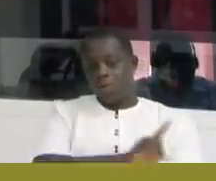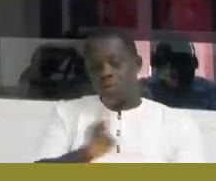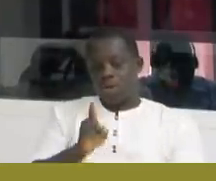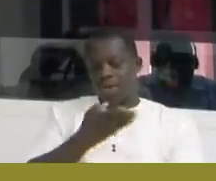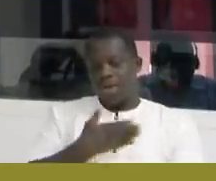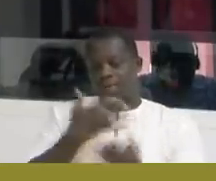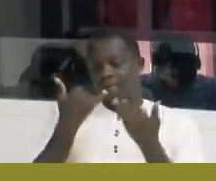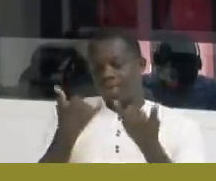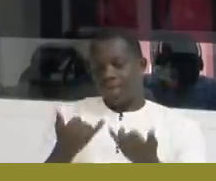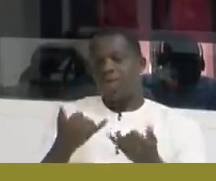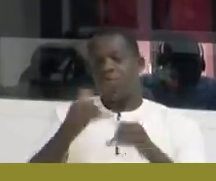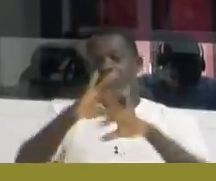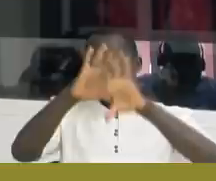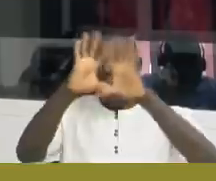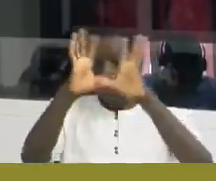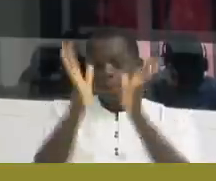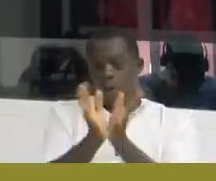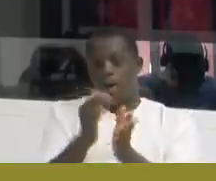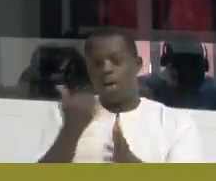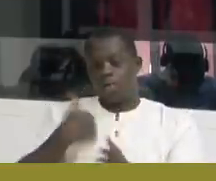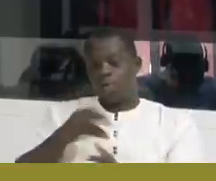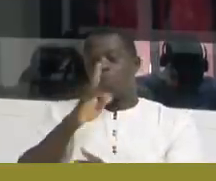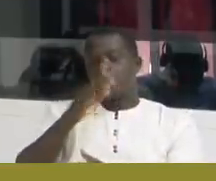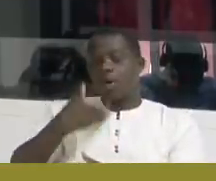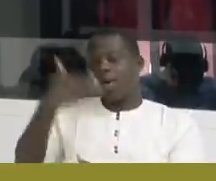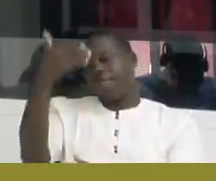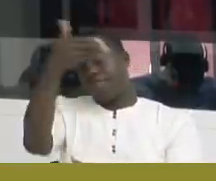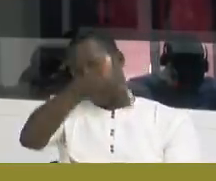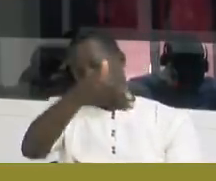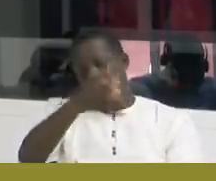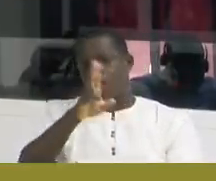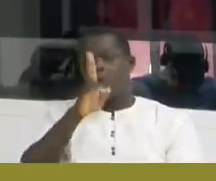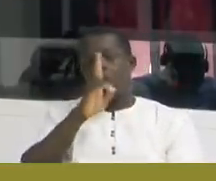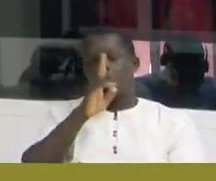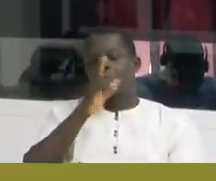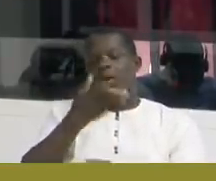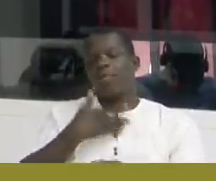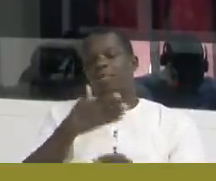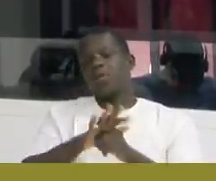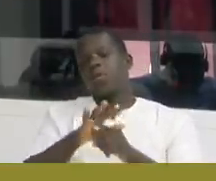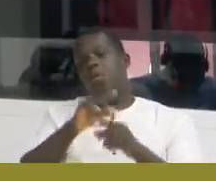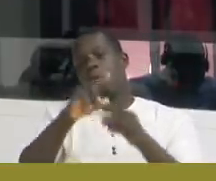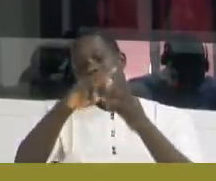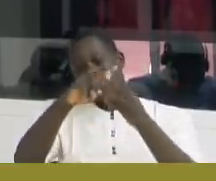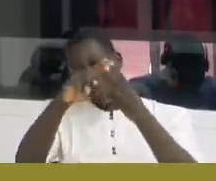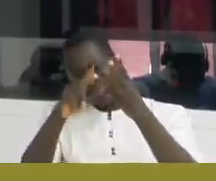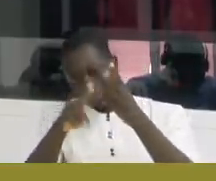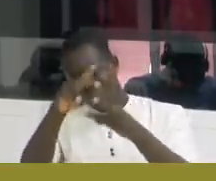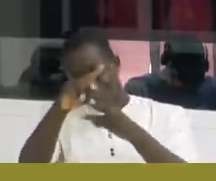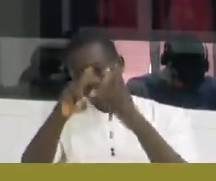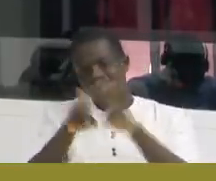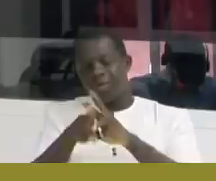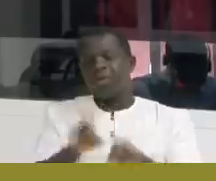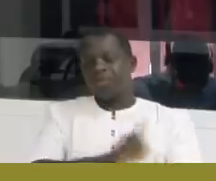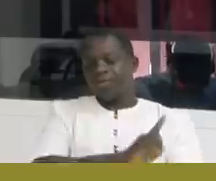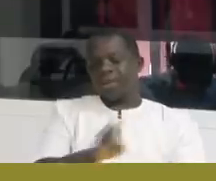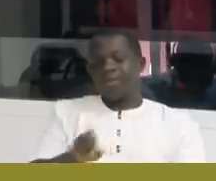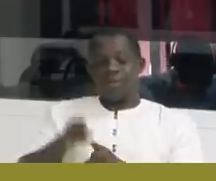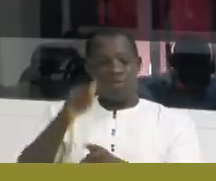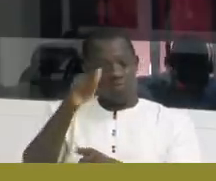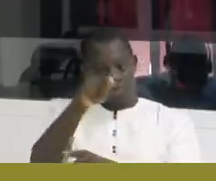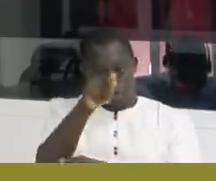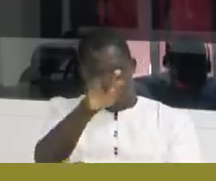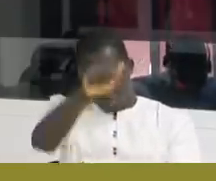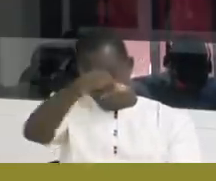far, of all the people who were present there, who've been interviewed, all three of them pointed at you as the shooter.